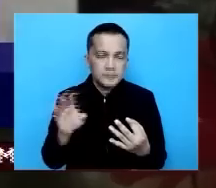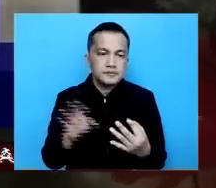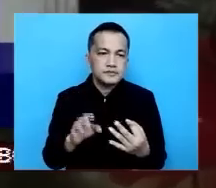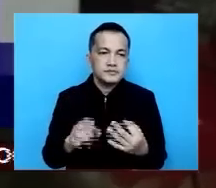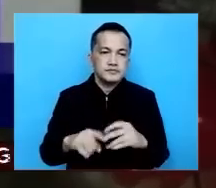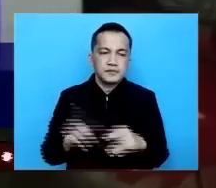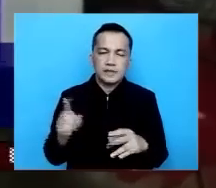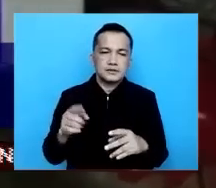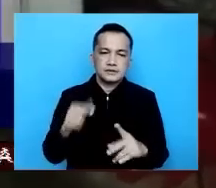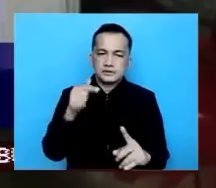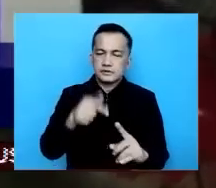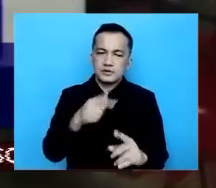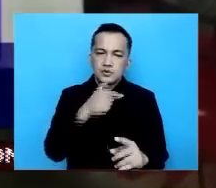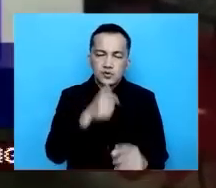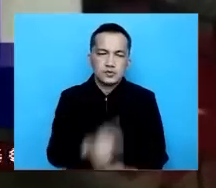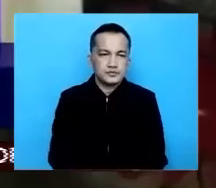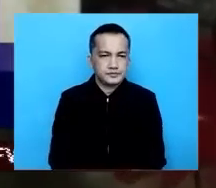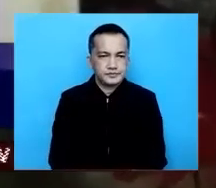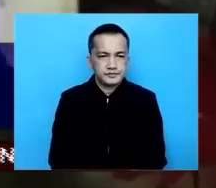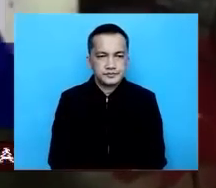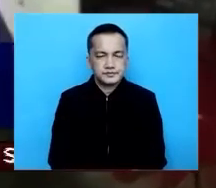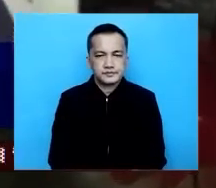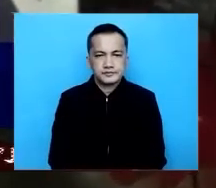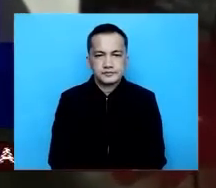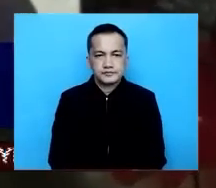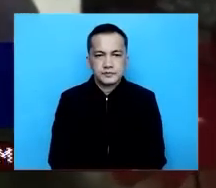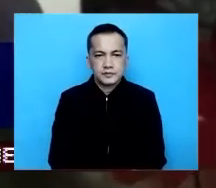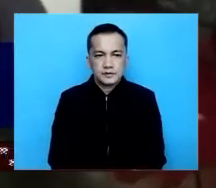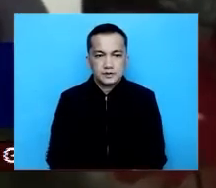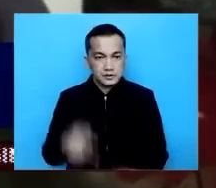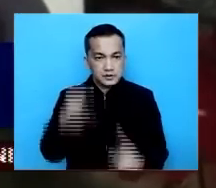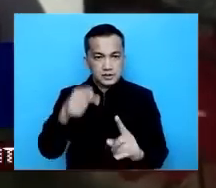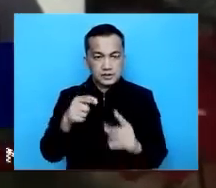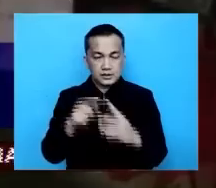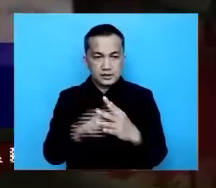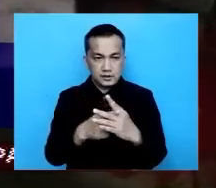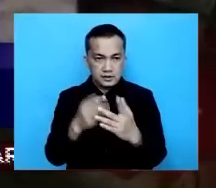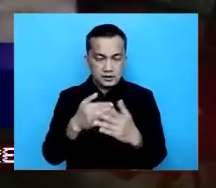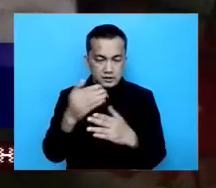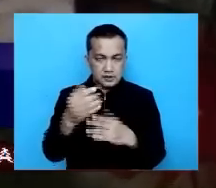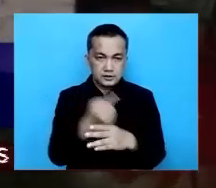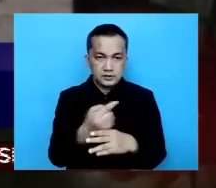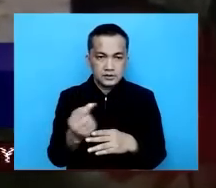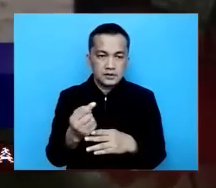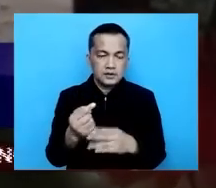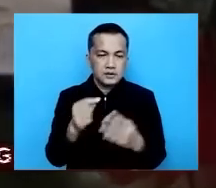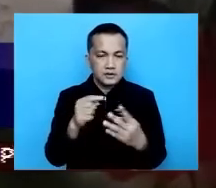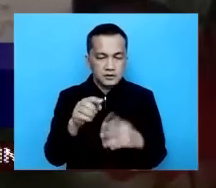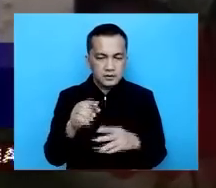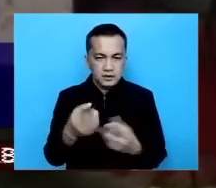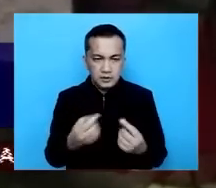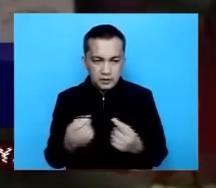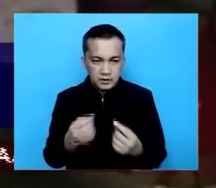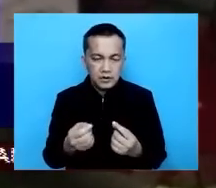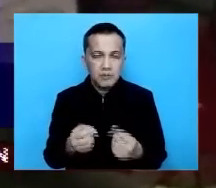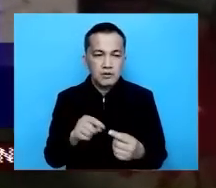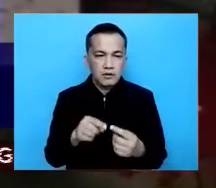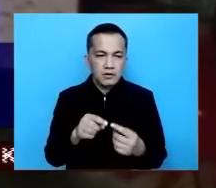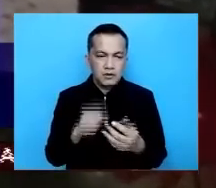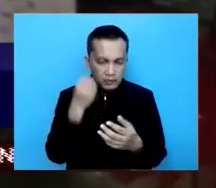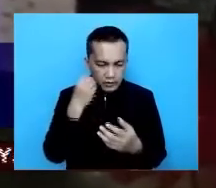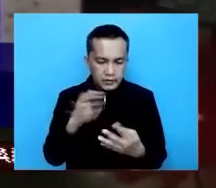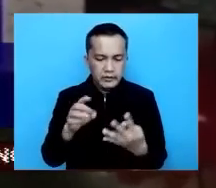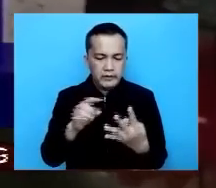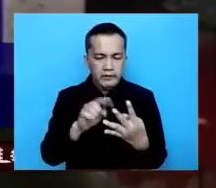hindi tinukoy kung sino ito. Target daw na masimulan sa susunod na linggo ang mga hakbang para sa deportasyon